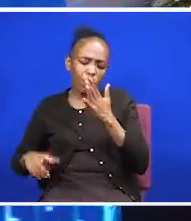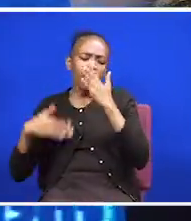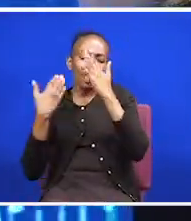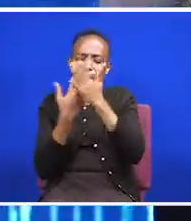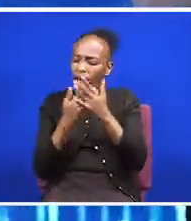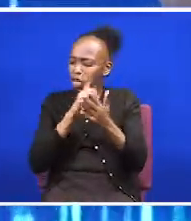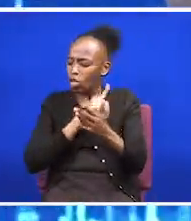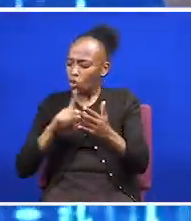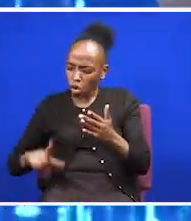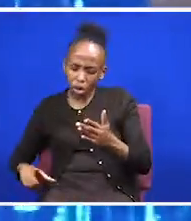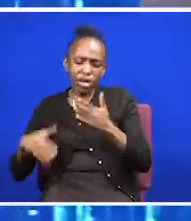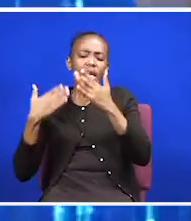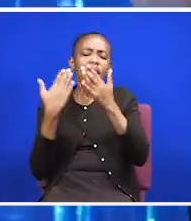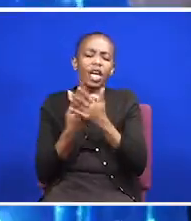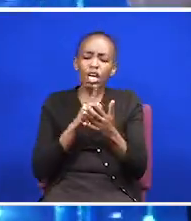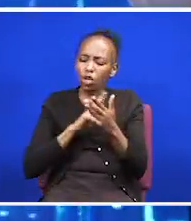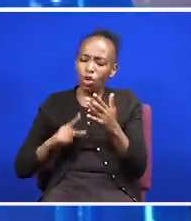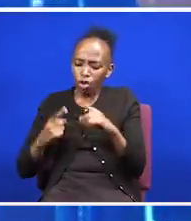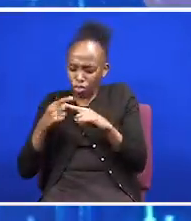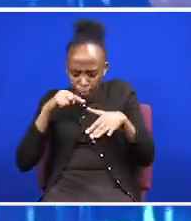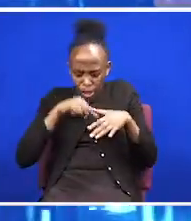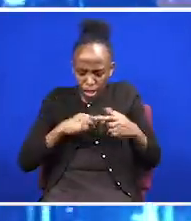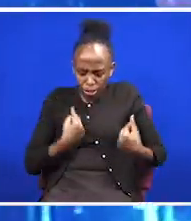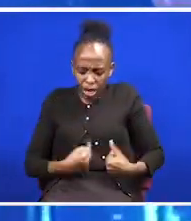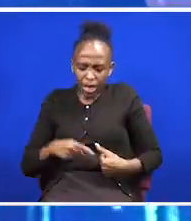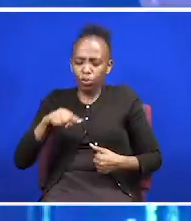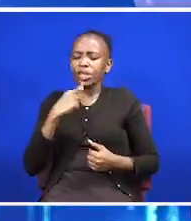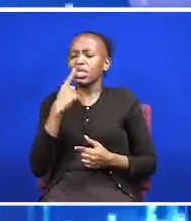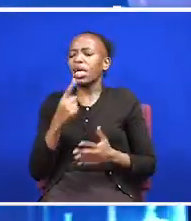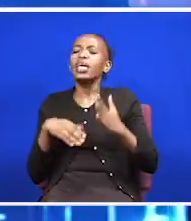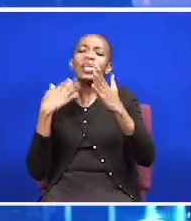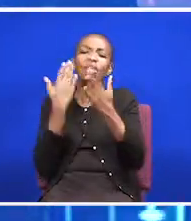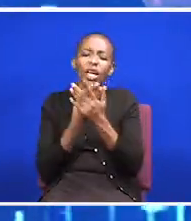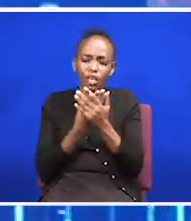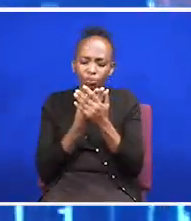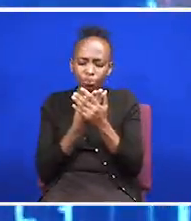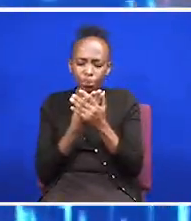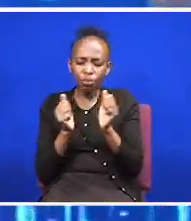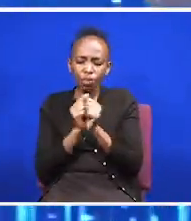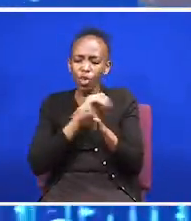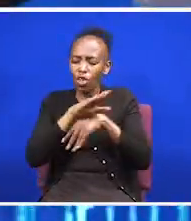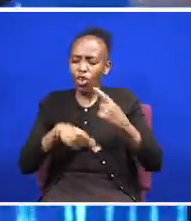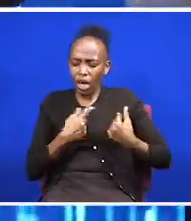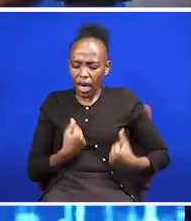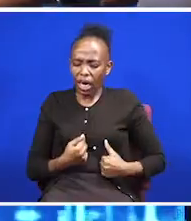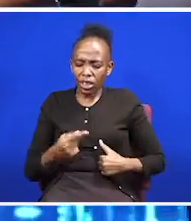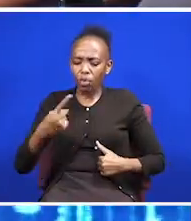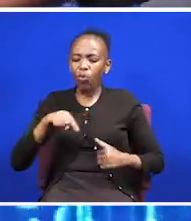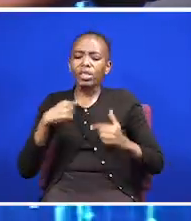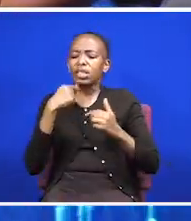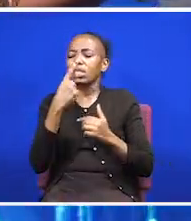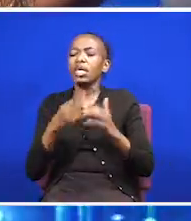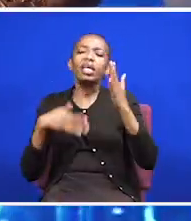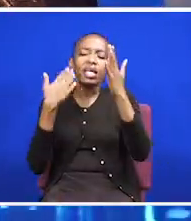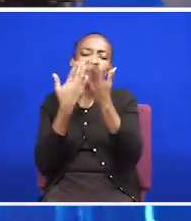you, Lord. Thank you, Lord, from the bottom of our hearts. We say thank you. With all our hearts, oh God, we say thank